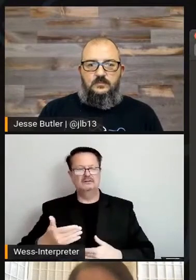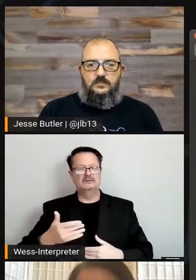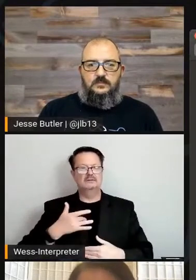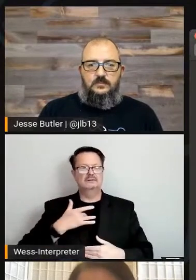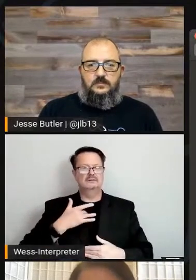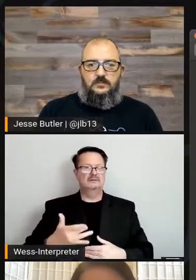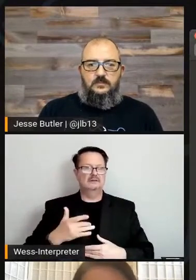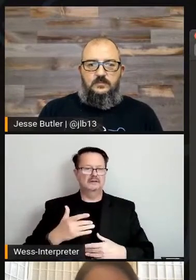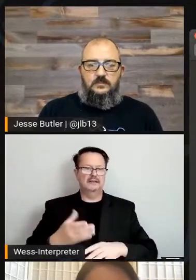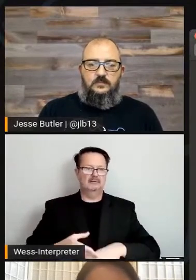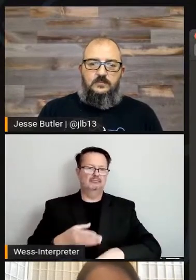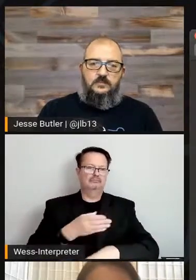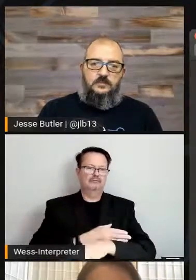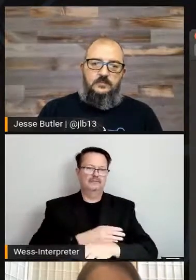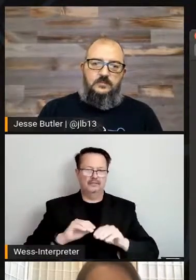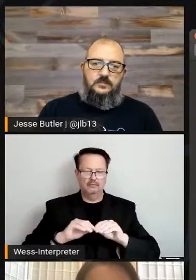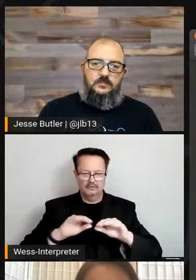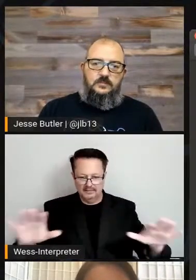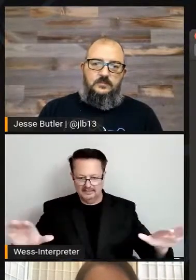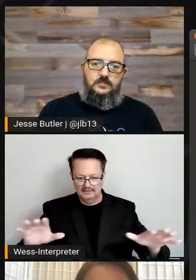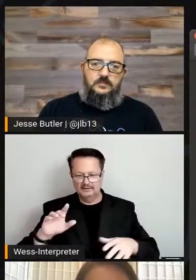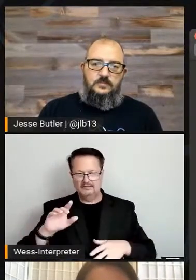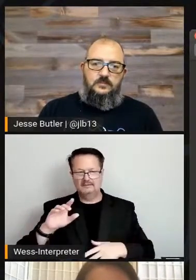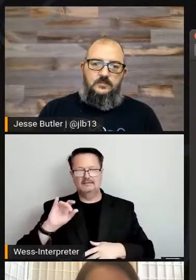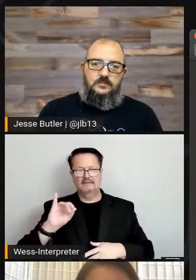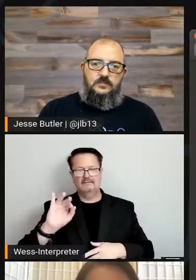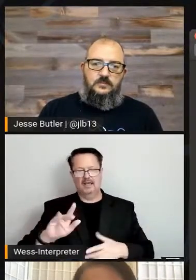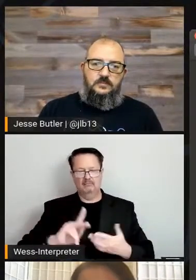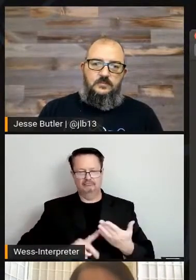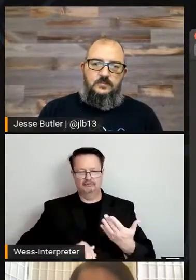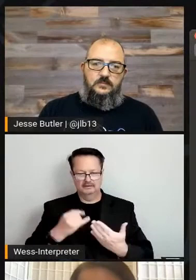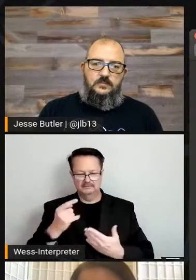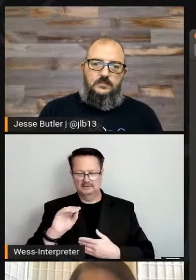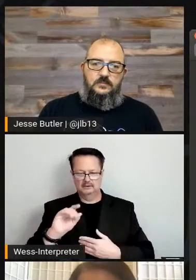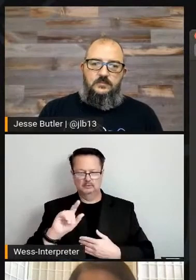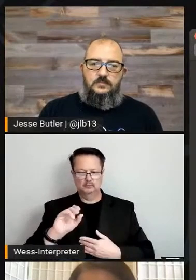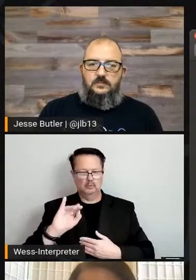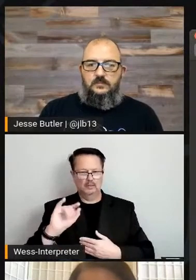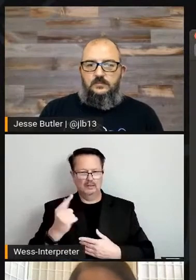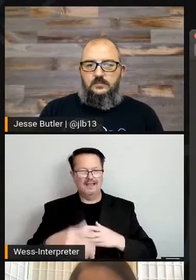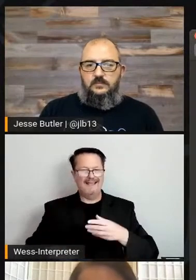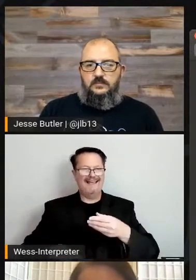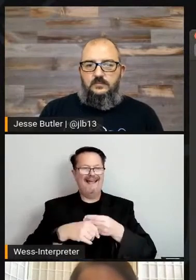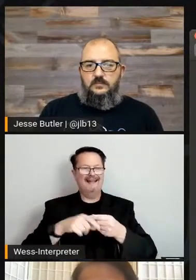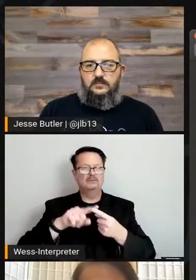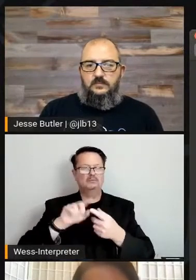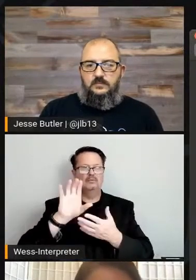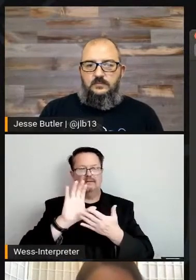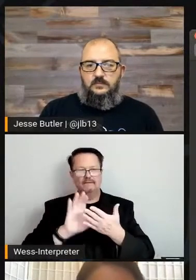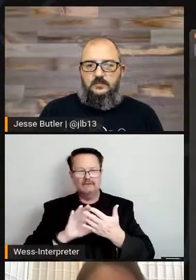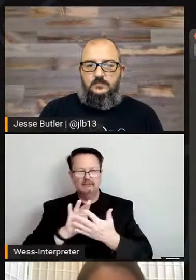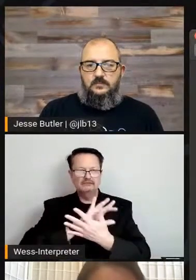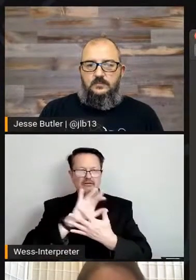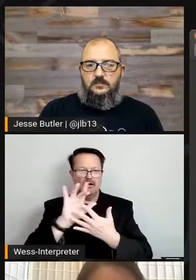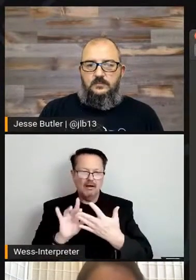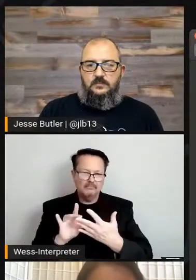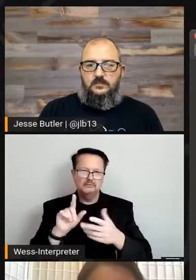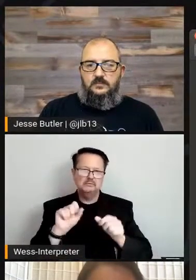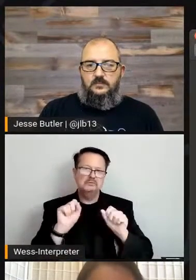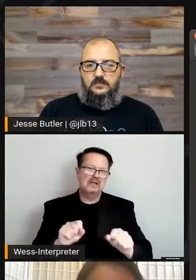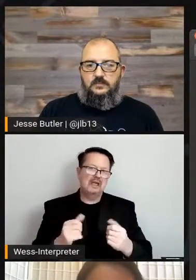improving the release tooling of the project, adding to the configuration options that you can